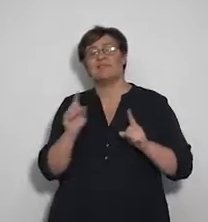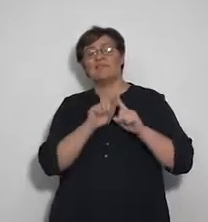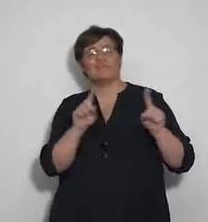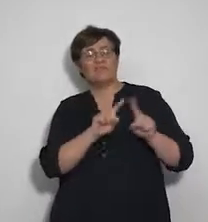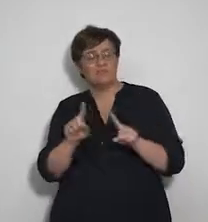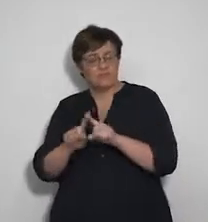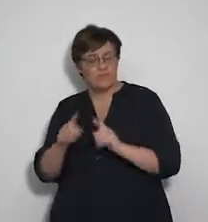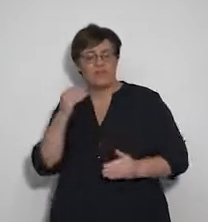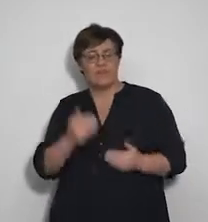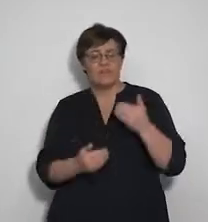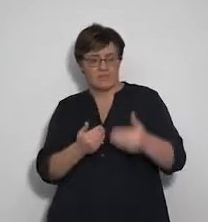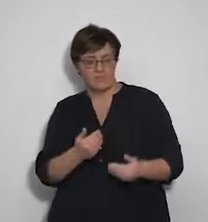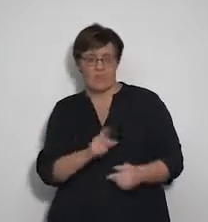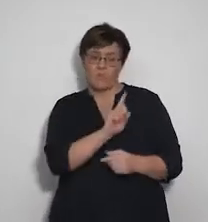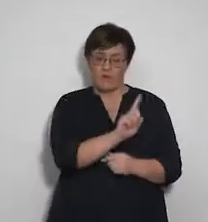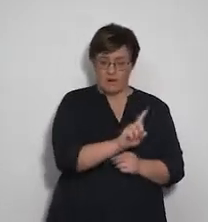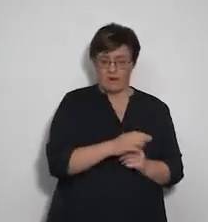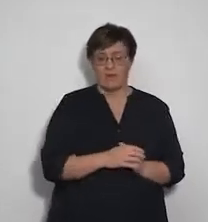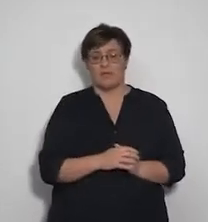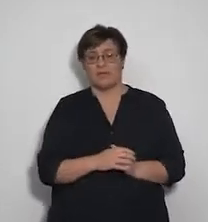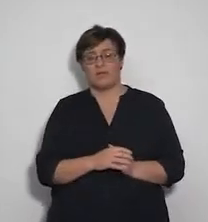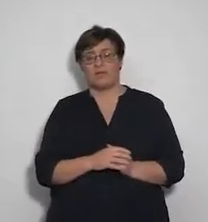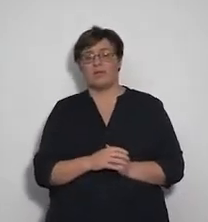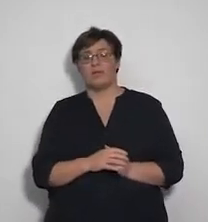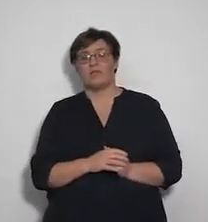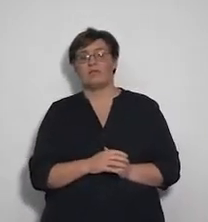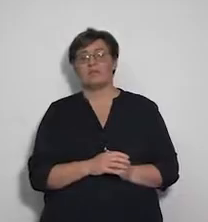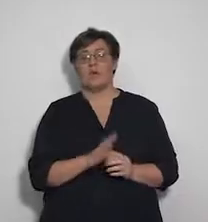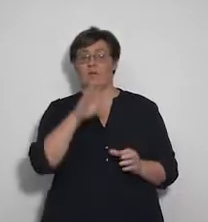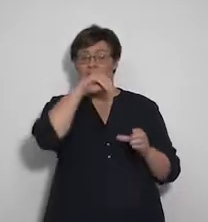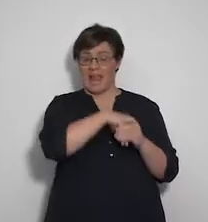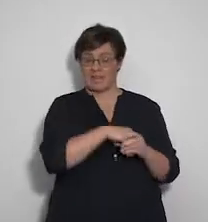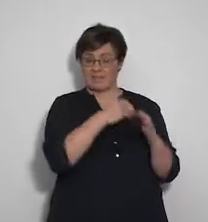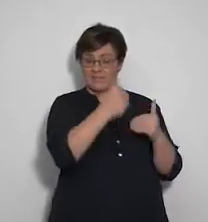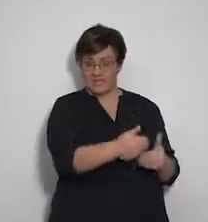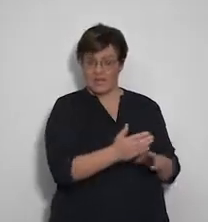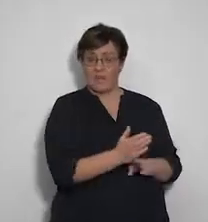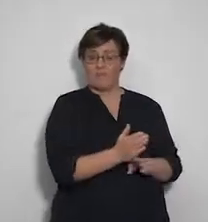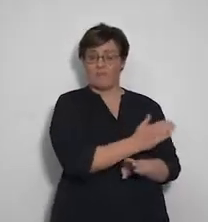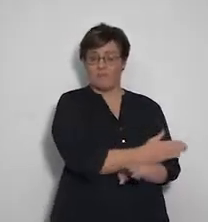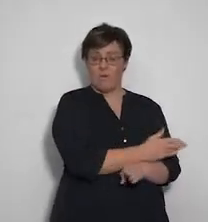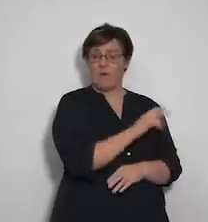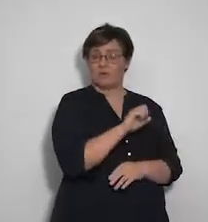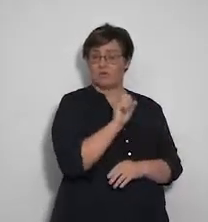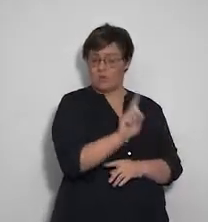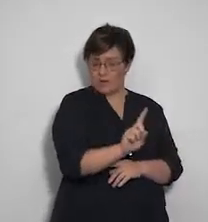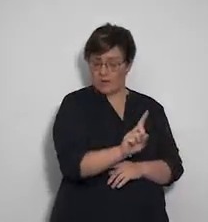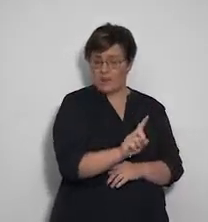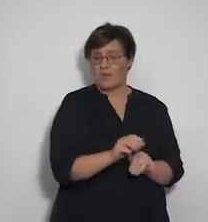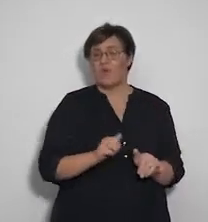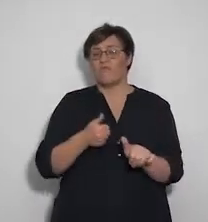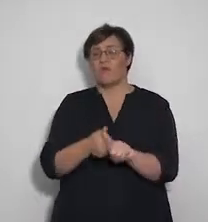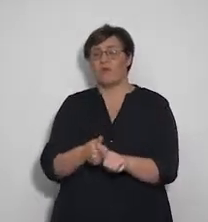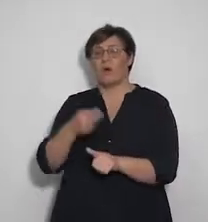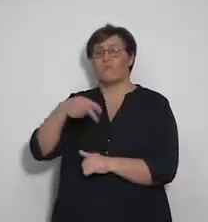looking at different phases in meiosis 1, and we know that there's one interphase that happens just before meiosis 1, which is